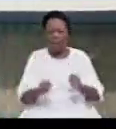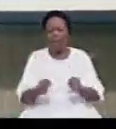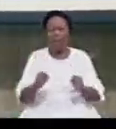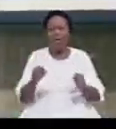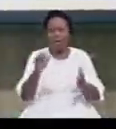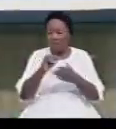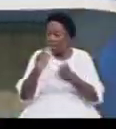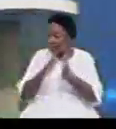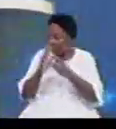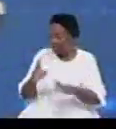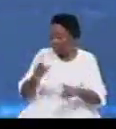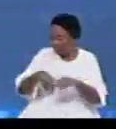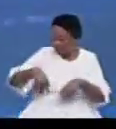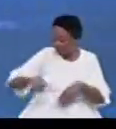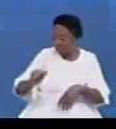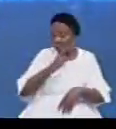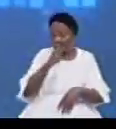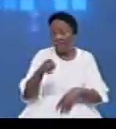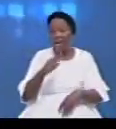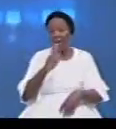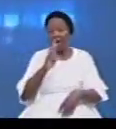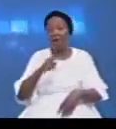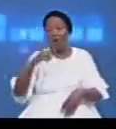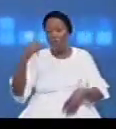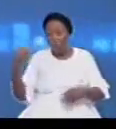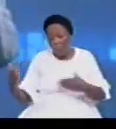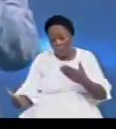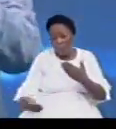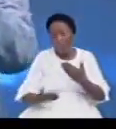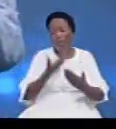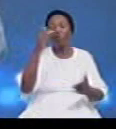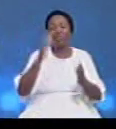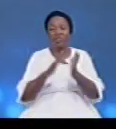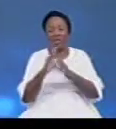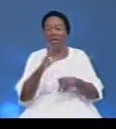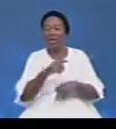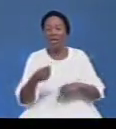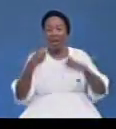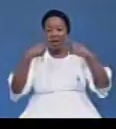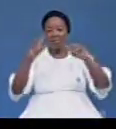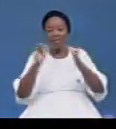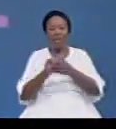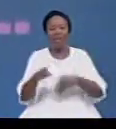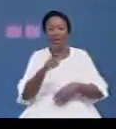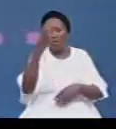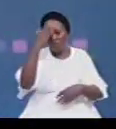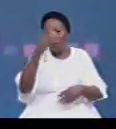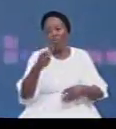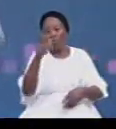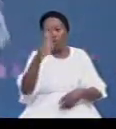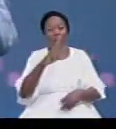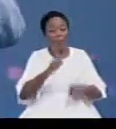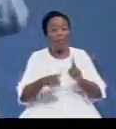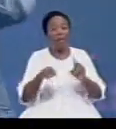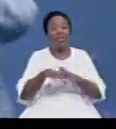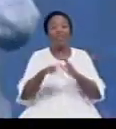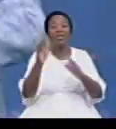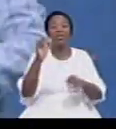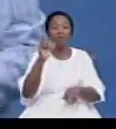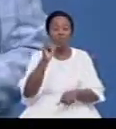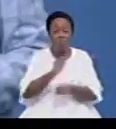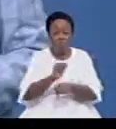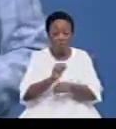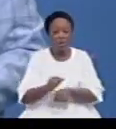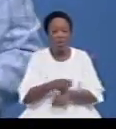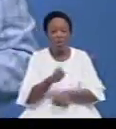the almost Christian. They profess that they know God, but in works they deny